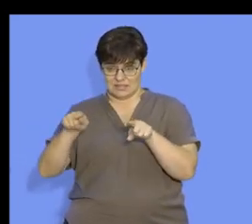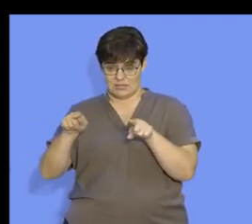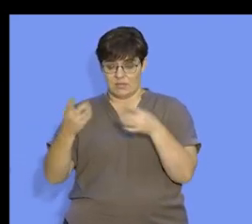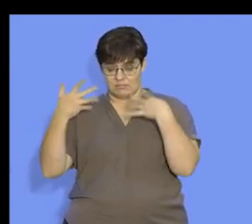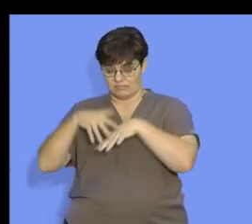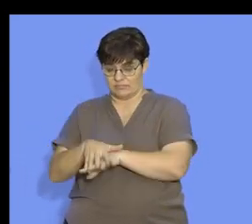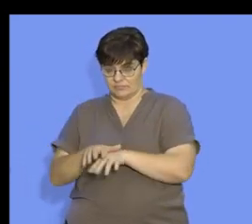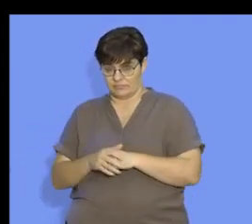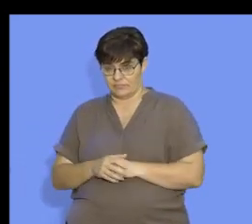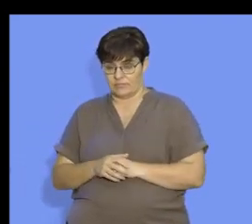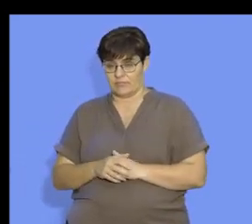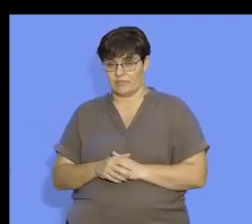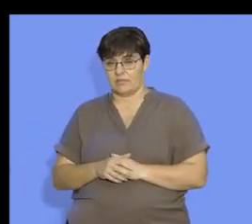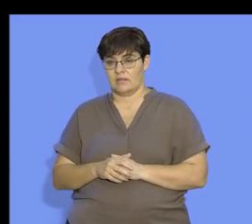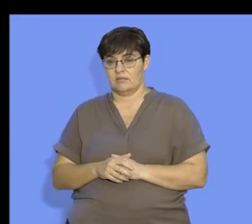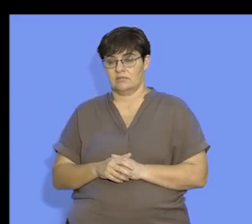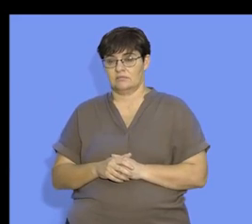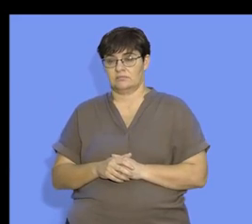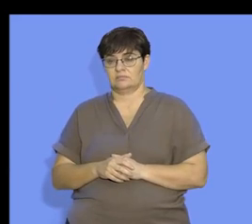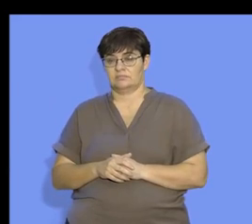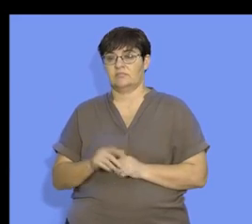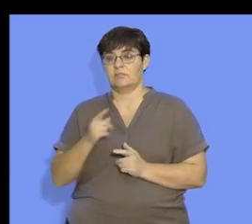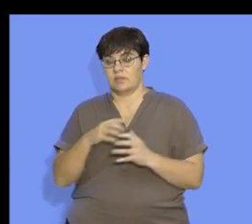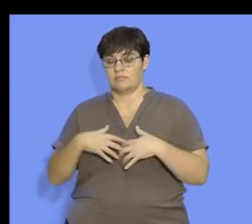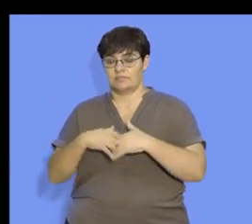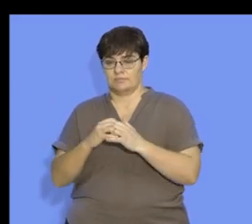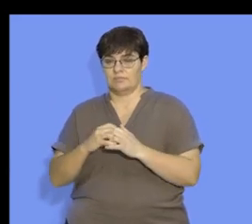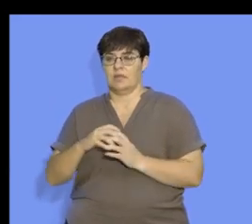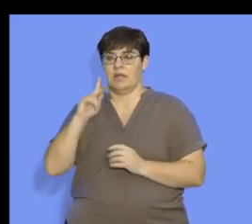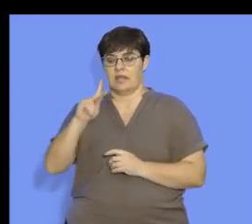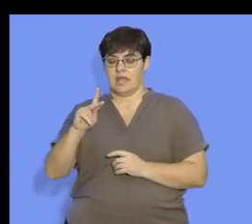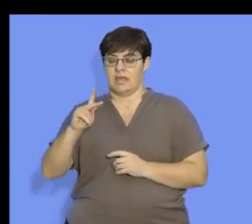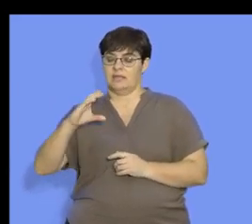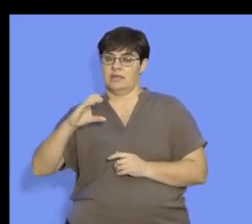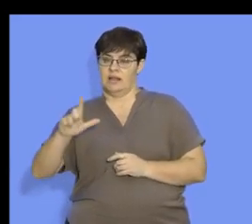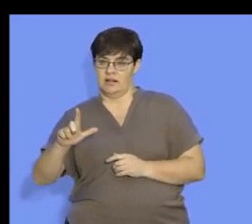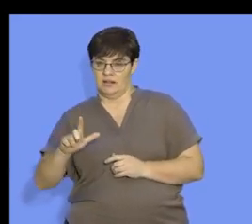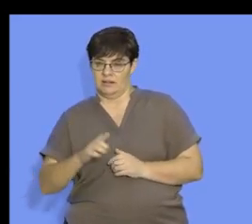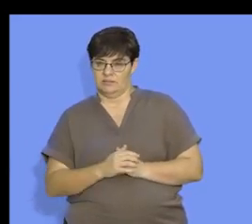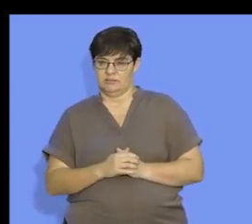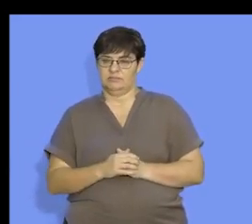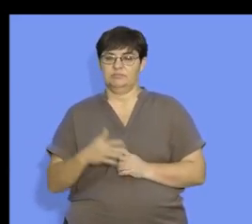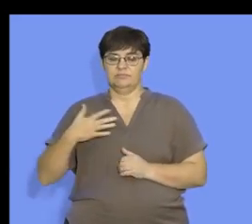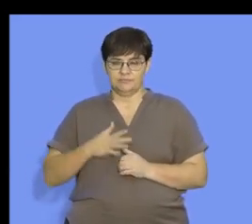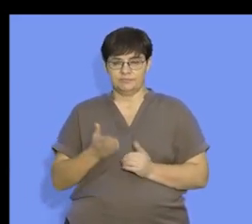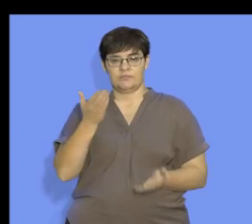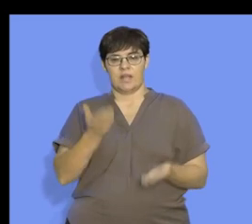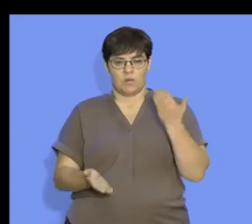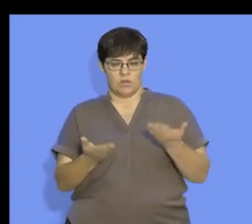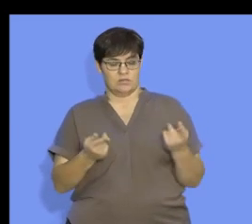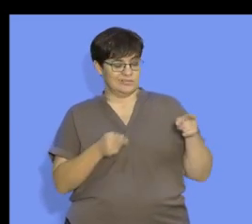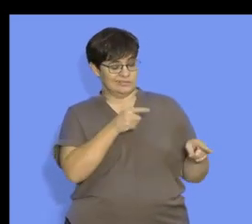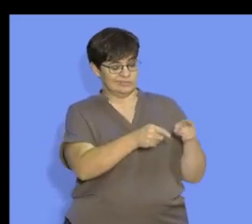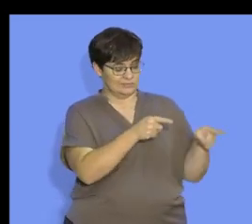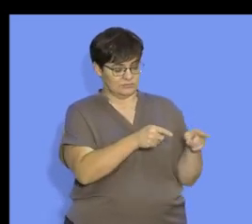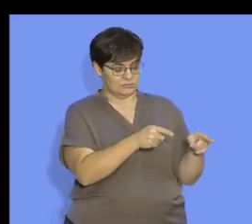the chemical formula of potassium chloride as the salt then becomes KCl, right? So we want an equation